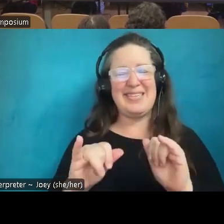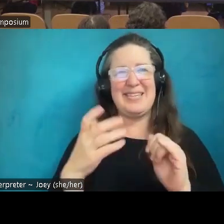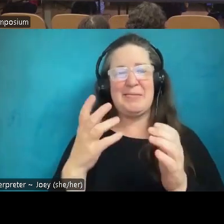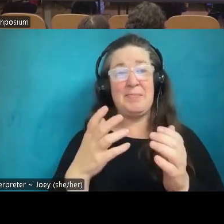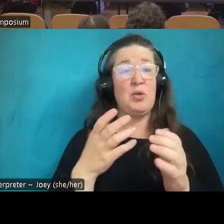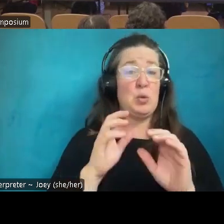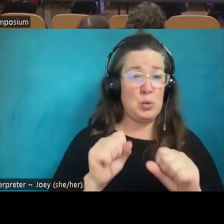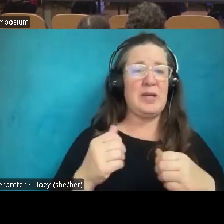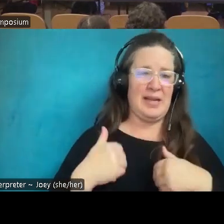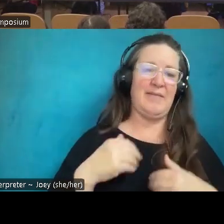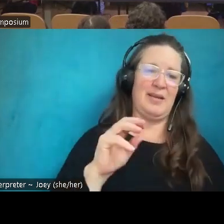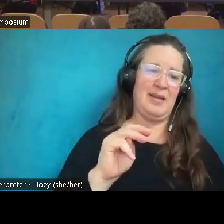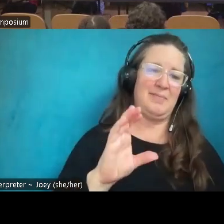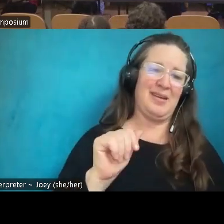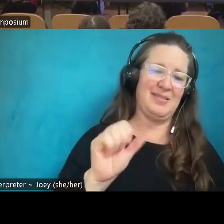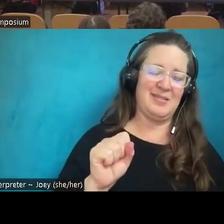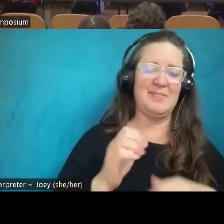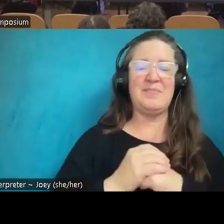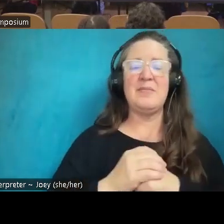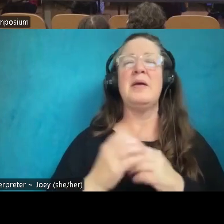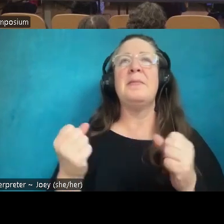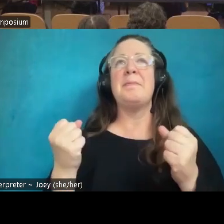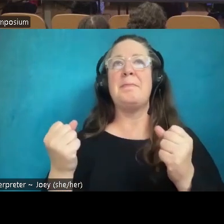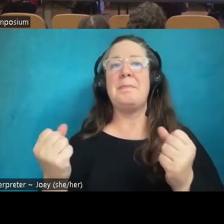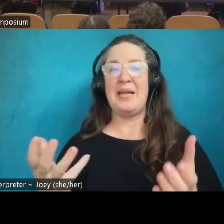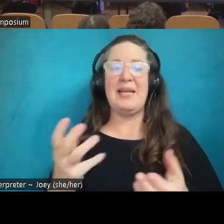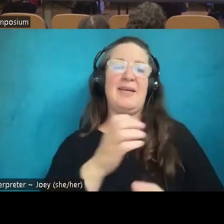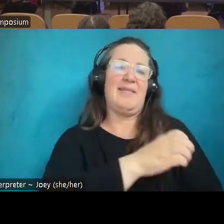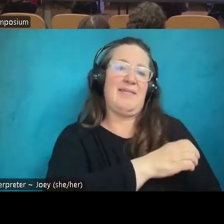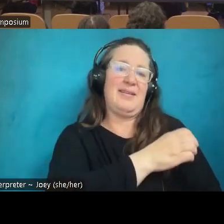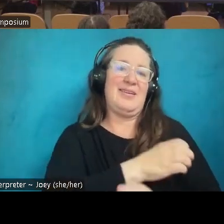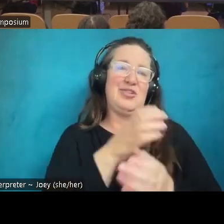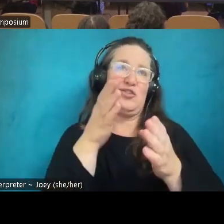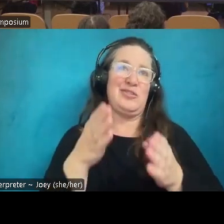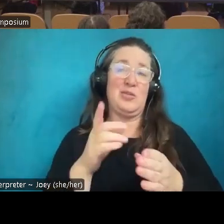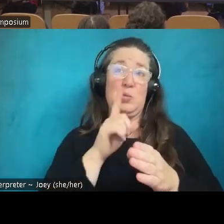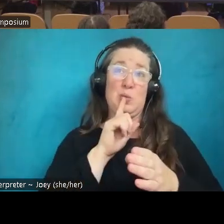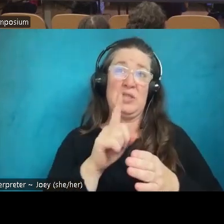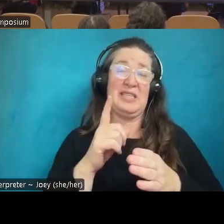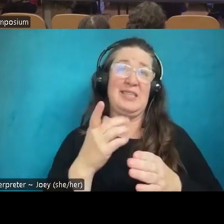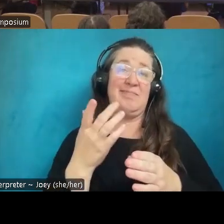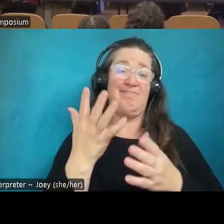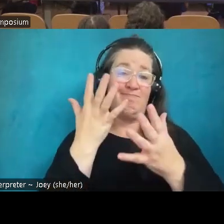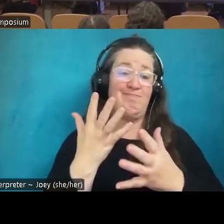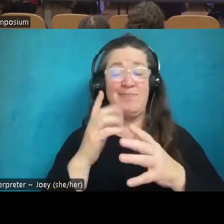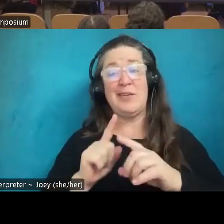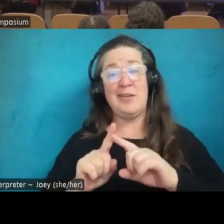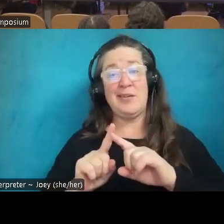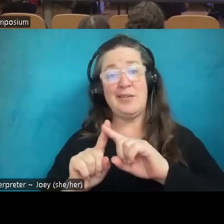diagnosis. A lot of clinicians, unfortunately, rely very heavily on lab tests